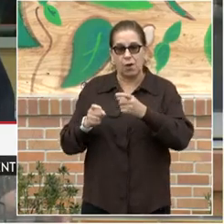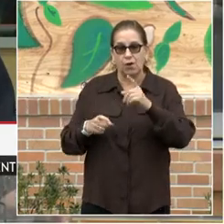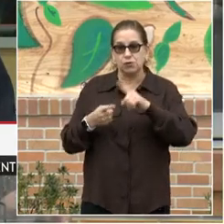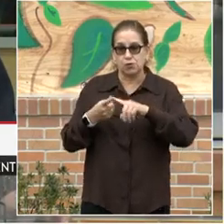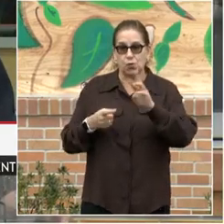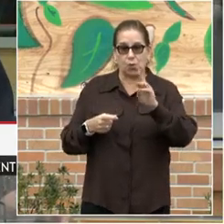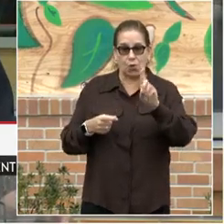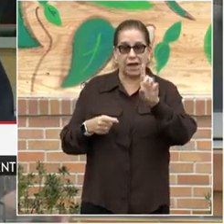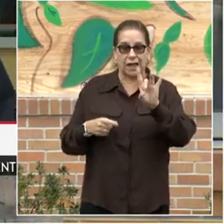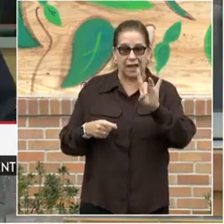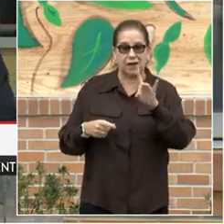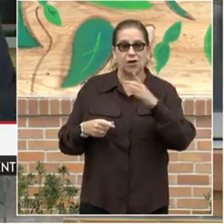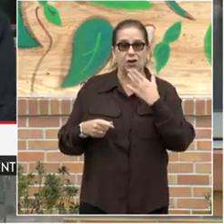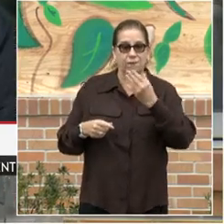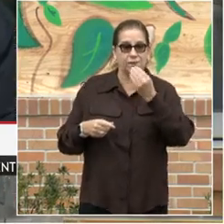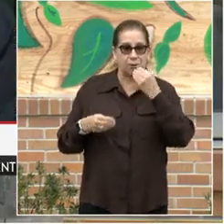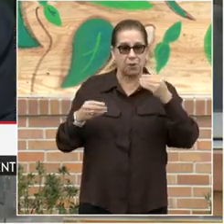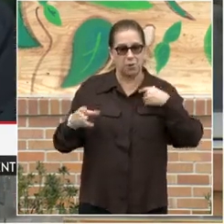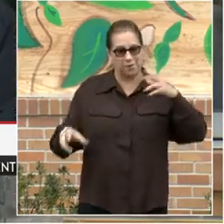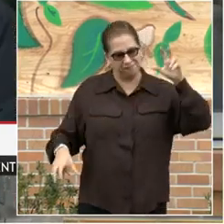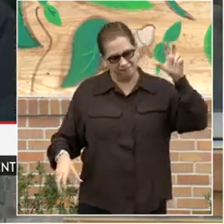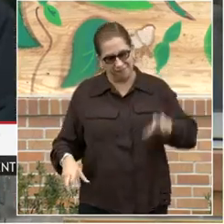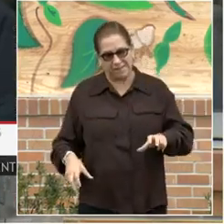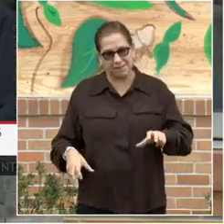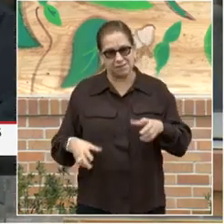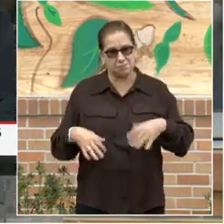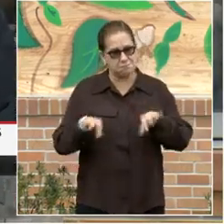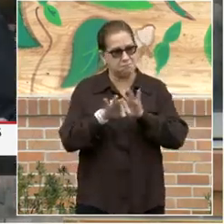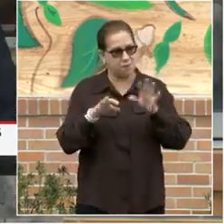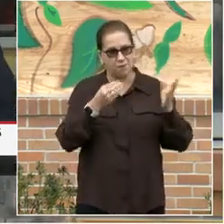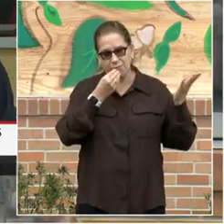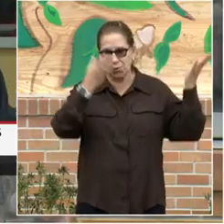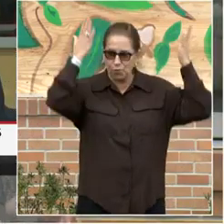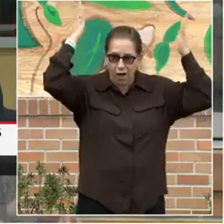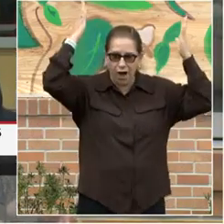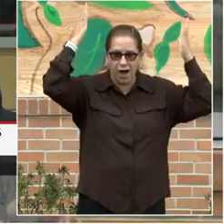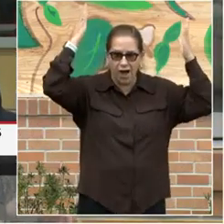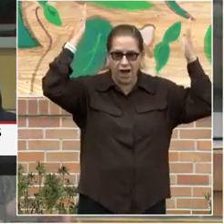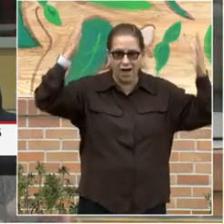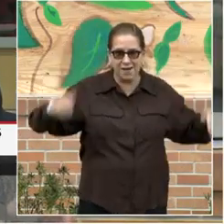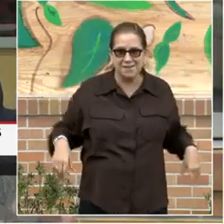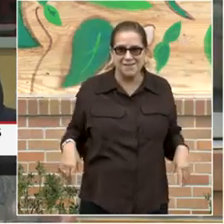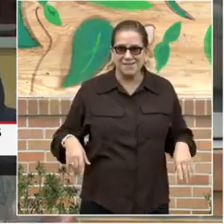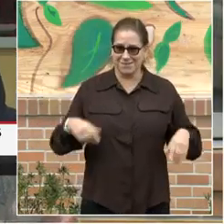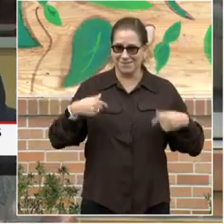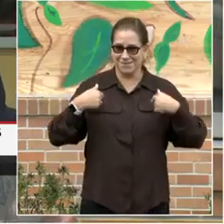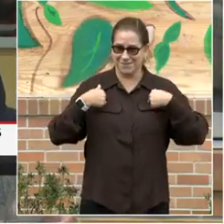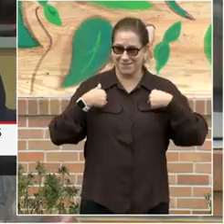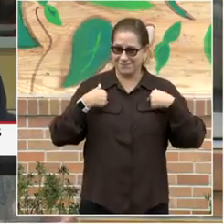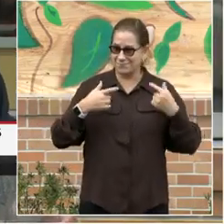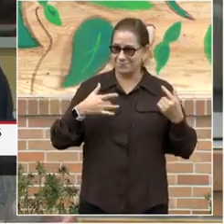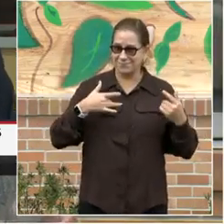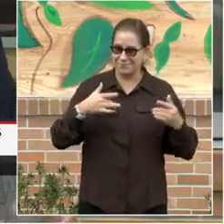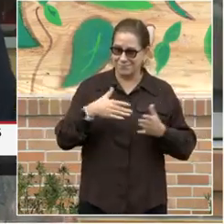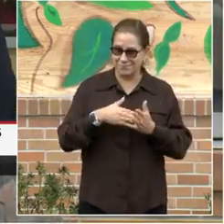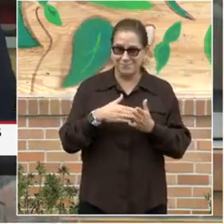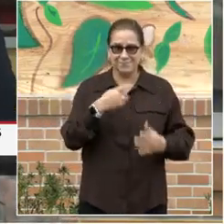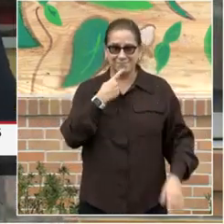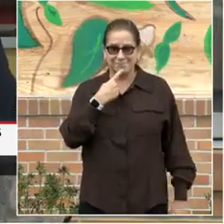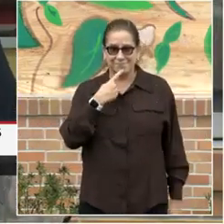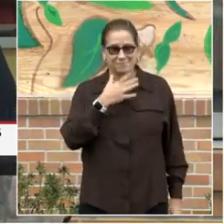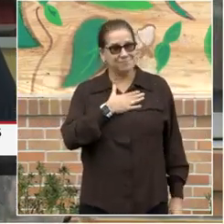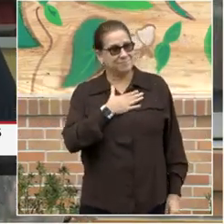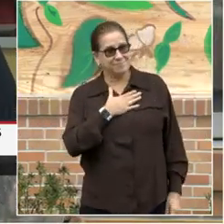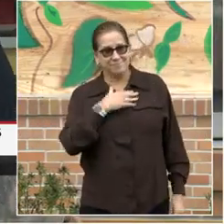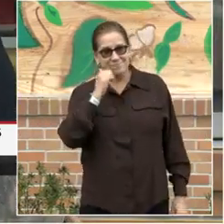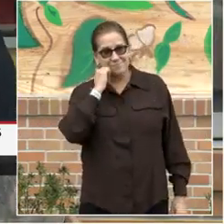worth investing in, right? So what the mayor usually tells us, often, each and every day, early in the